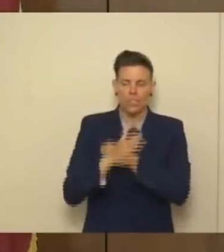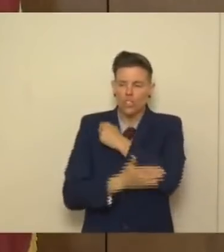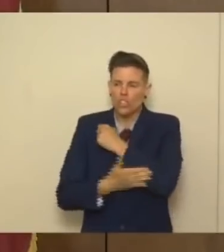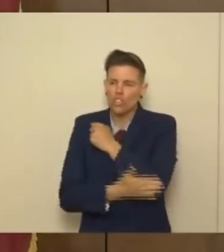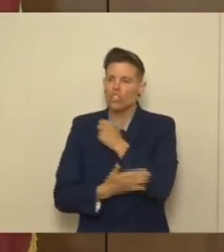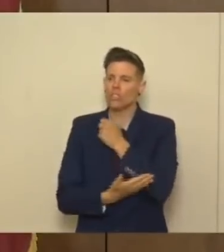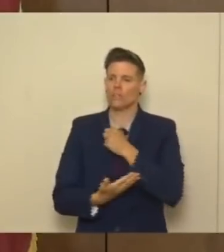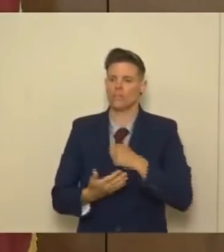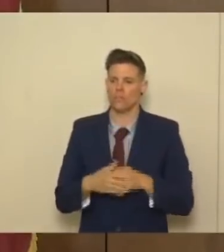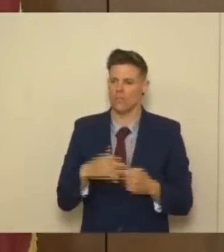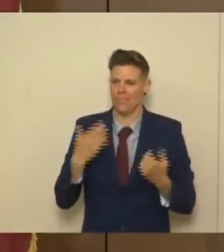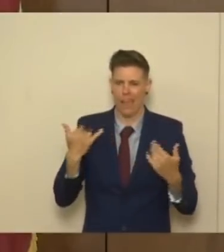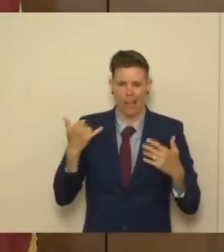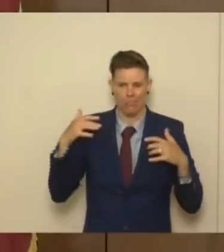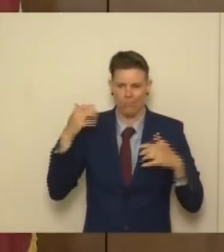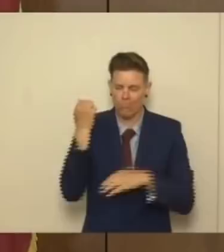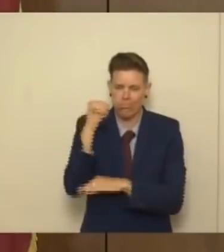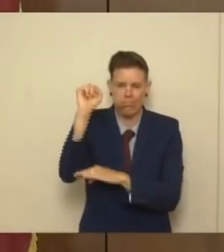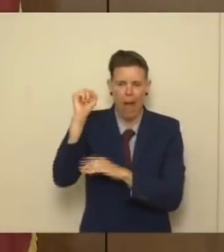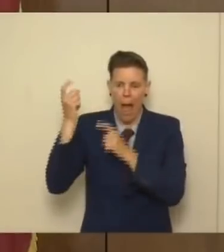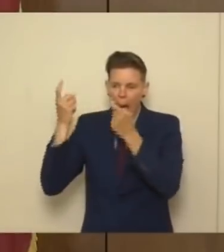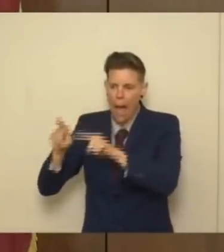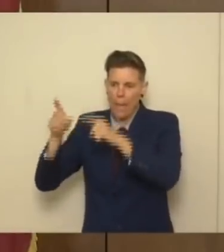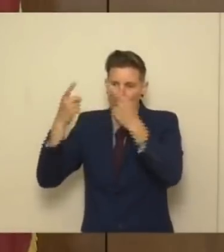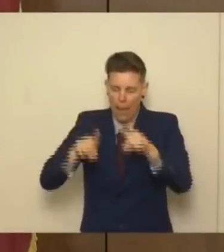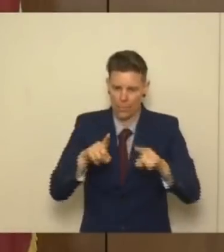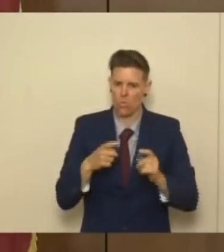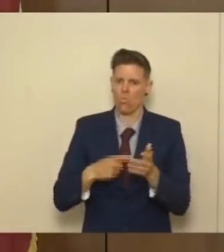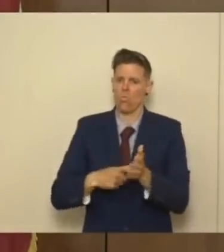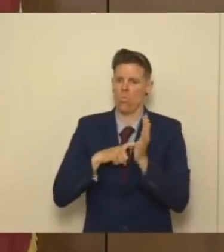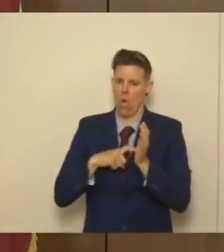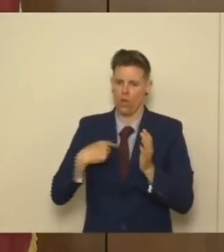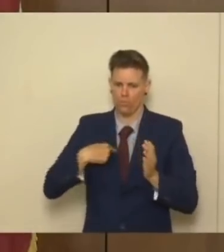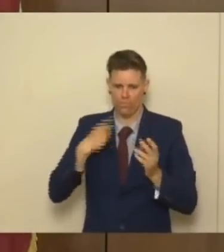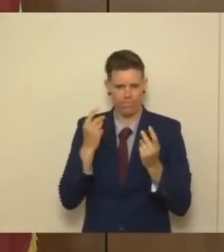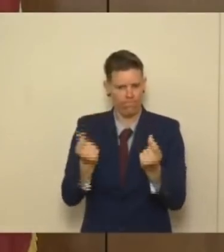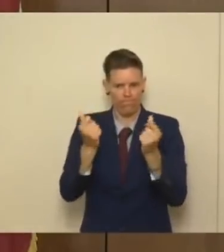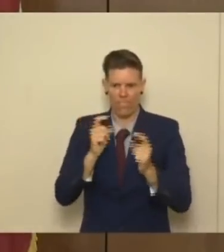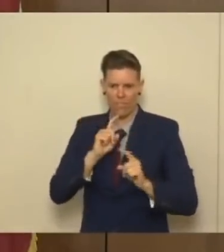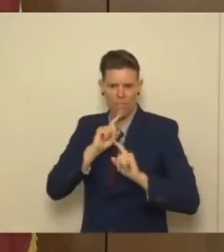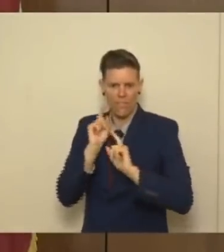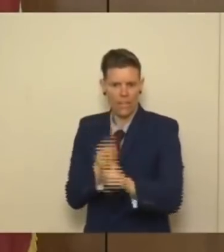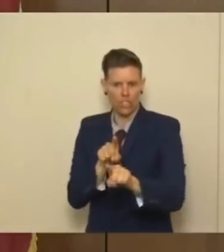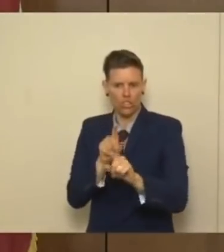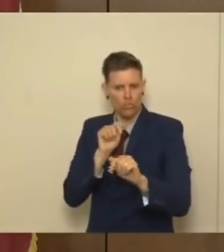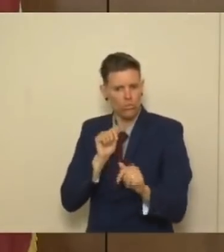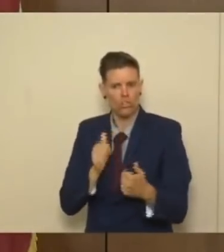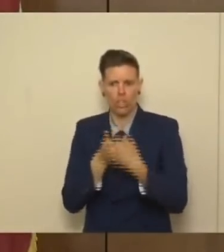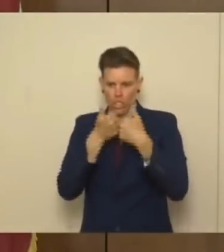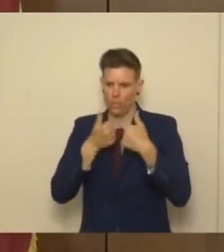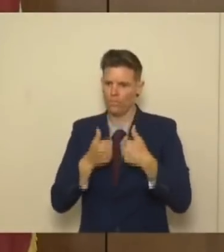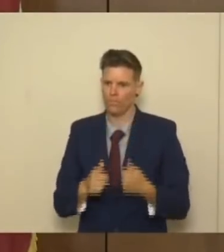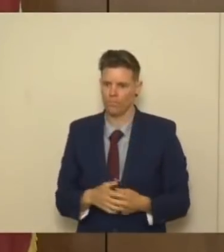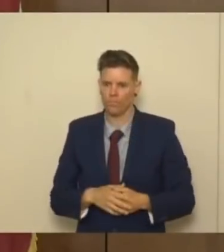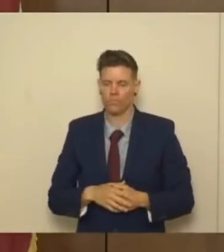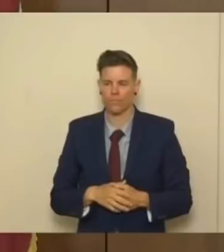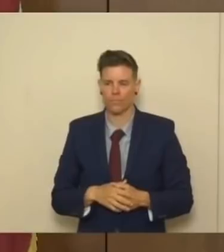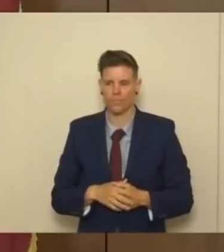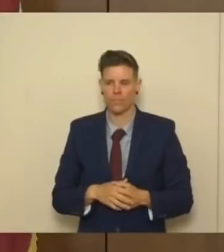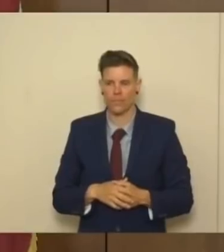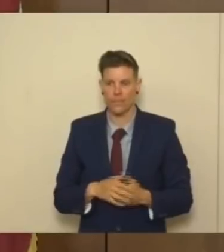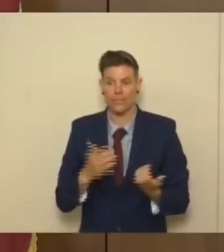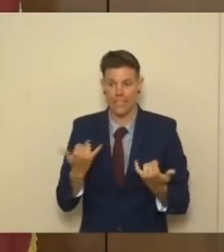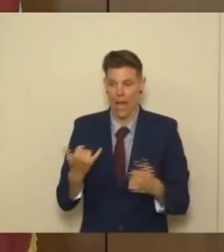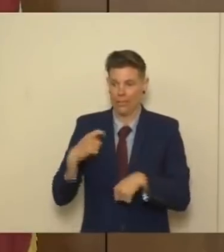a pandemic, and of course now it's also fire season. And we have multiple fires that we are engaged